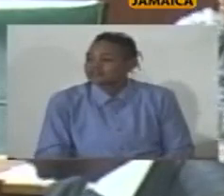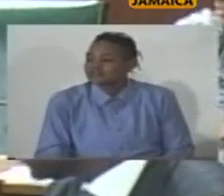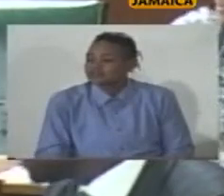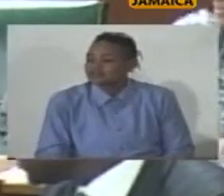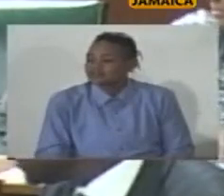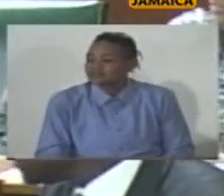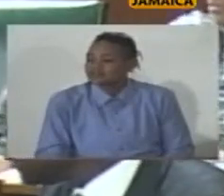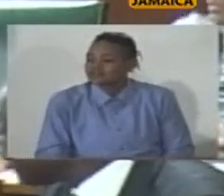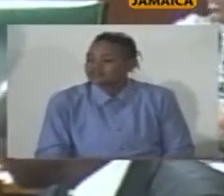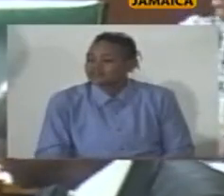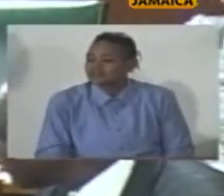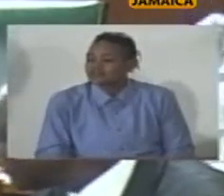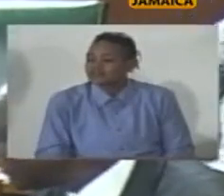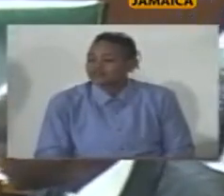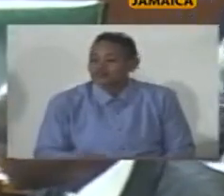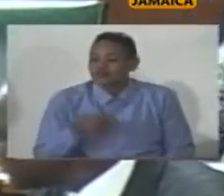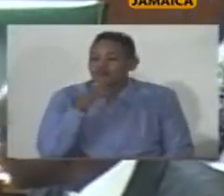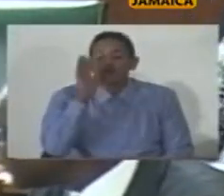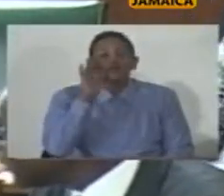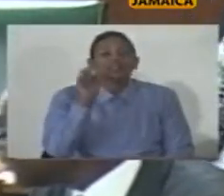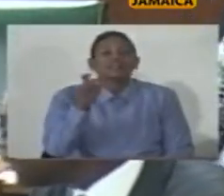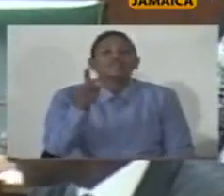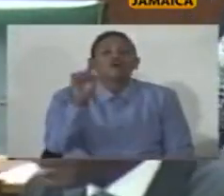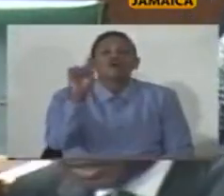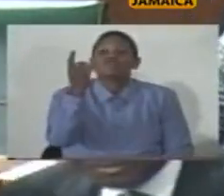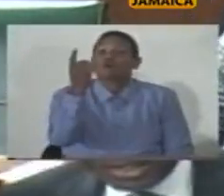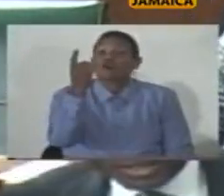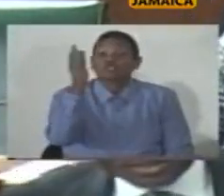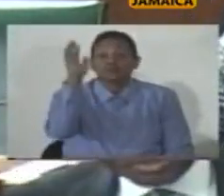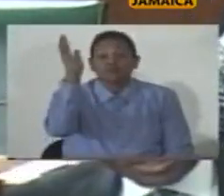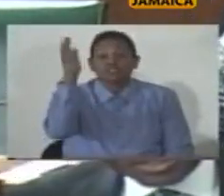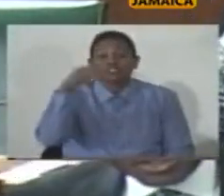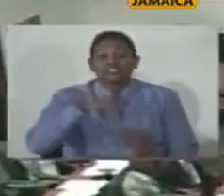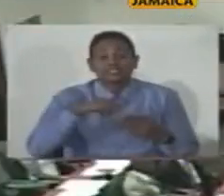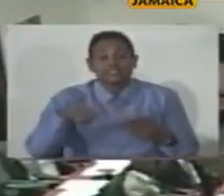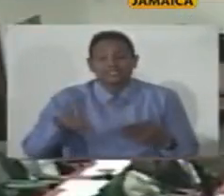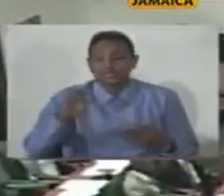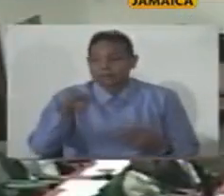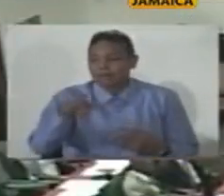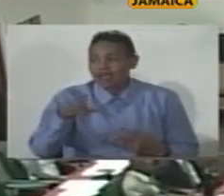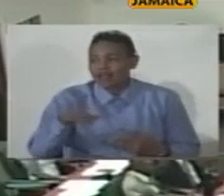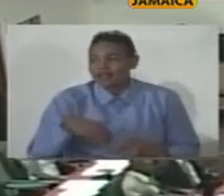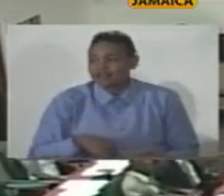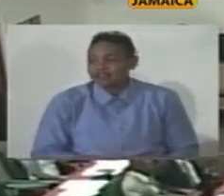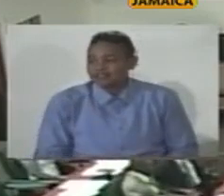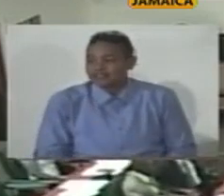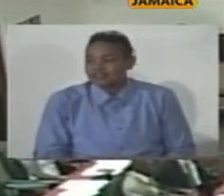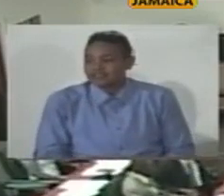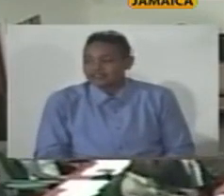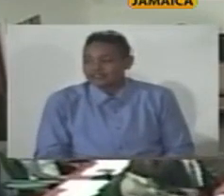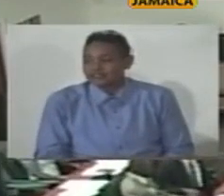Who will be giving her maiden presentation in this honorable house.